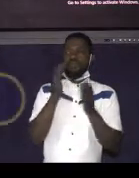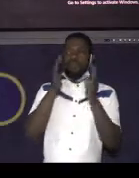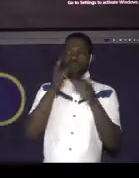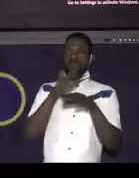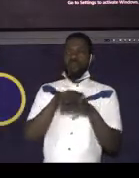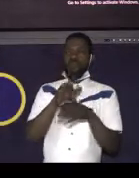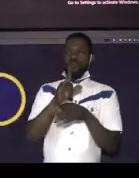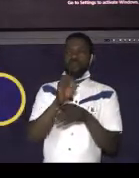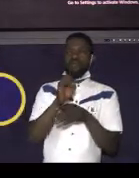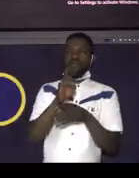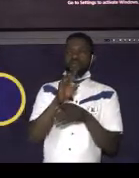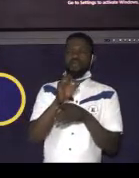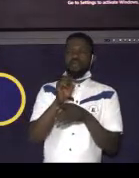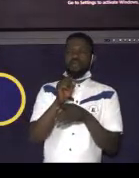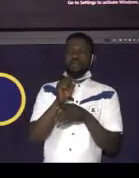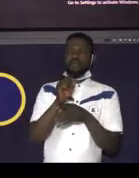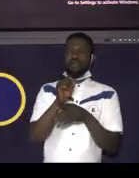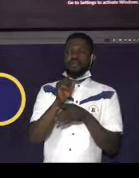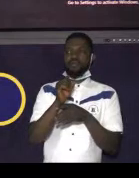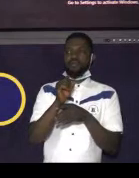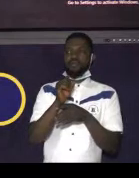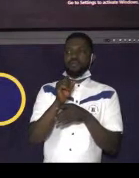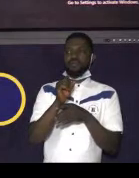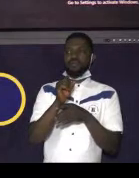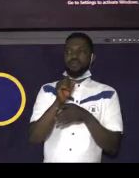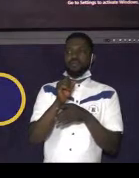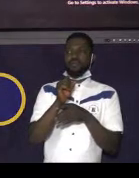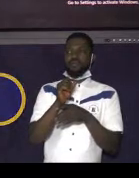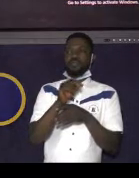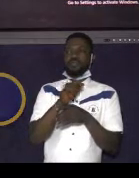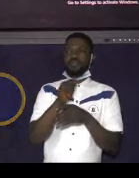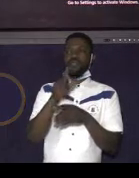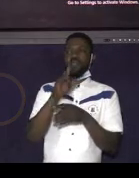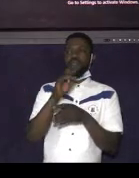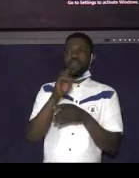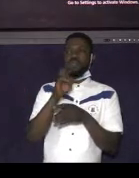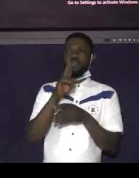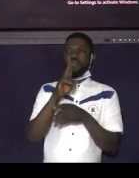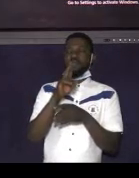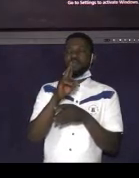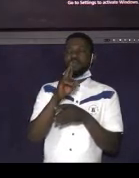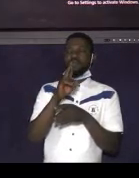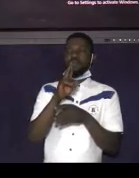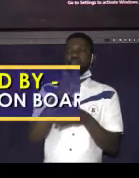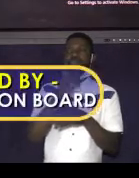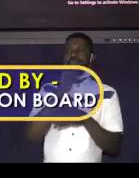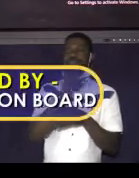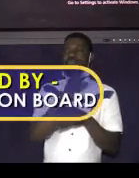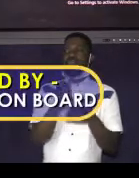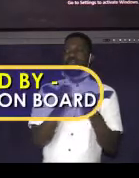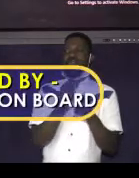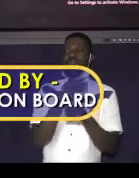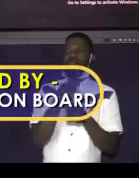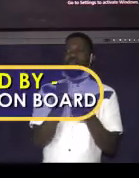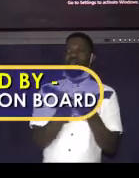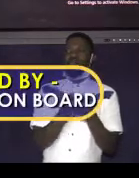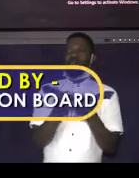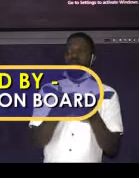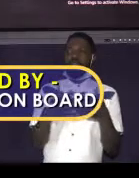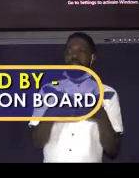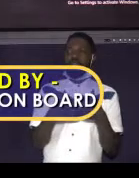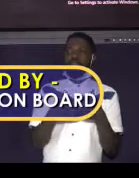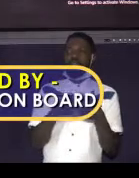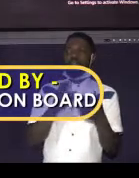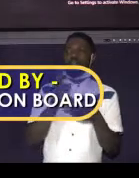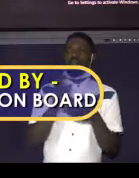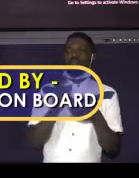focusing on levers. So levers, when we say lever, what do we mean? A lever is a type of